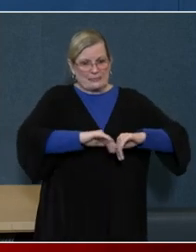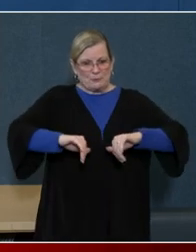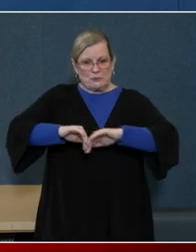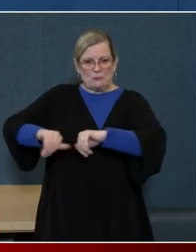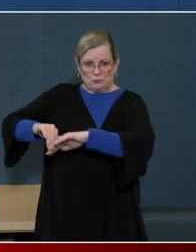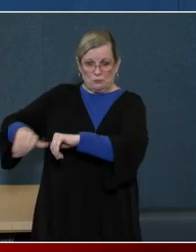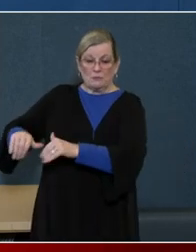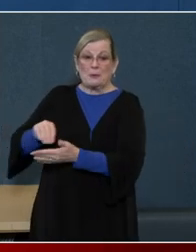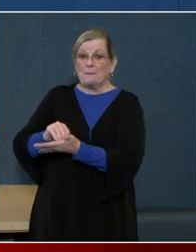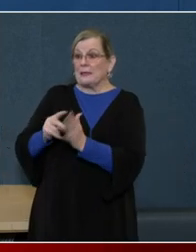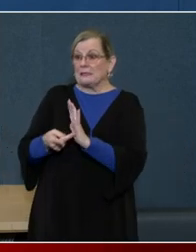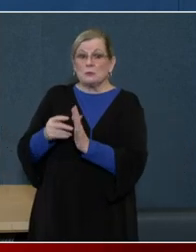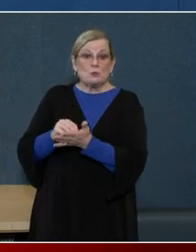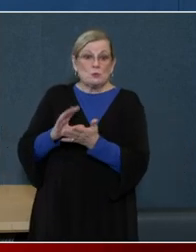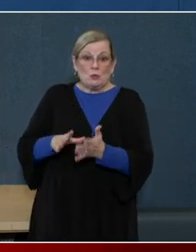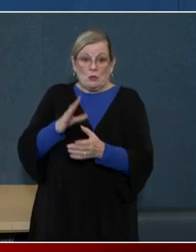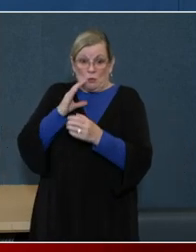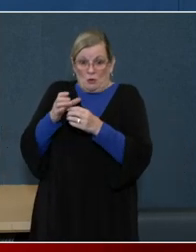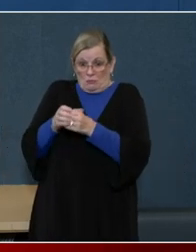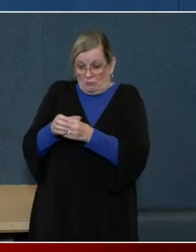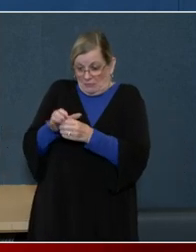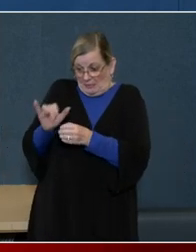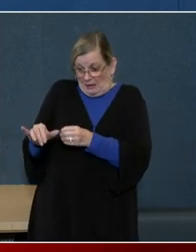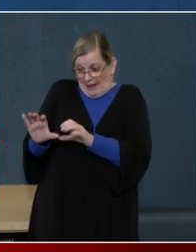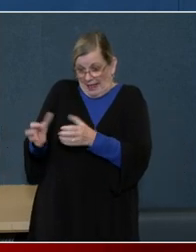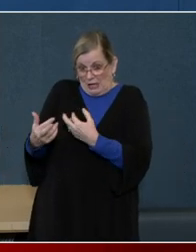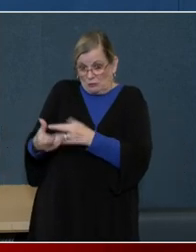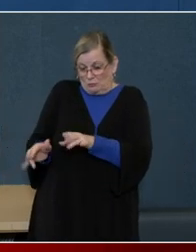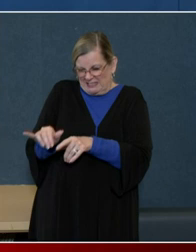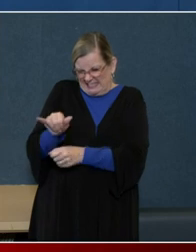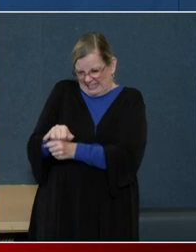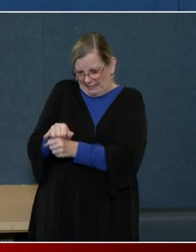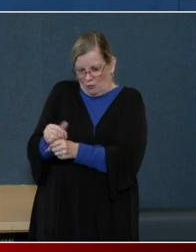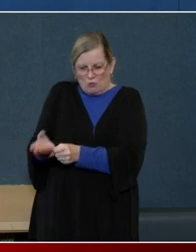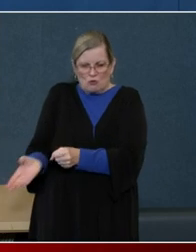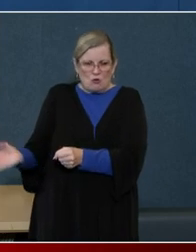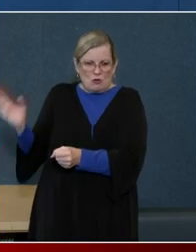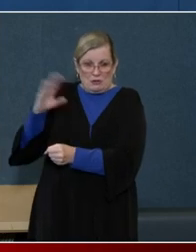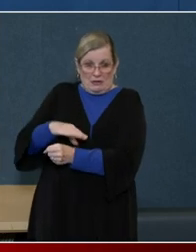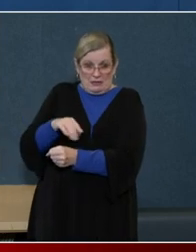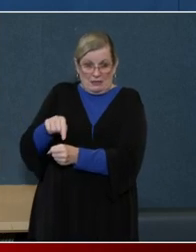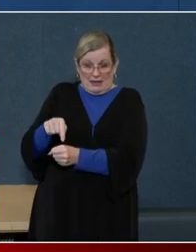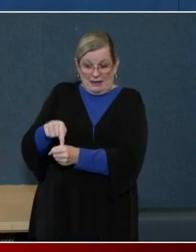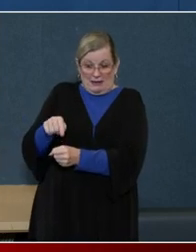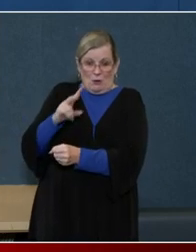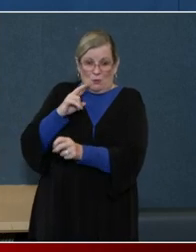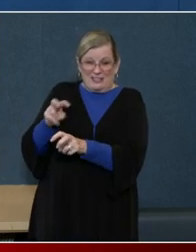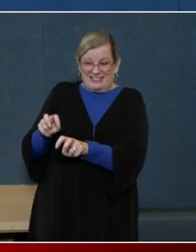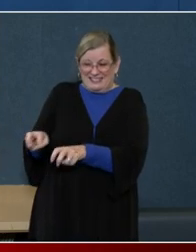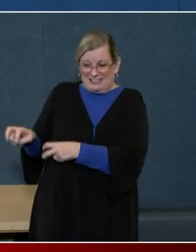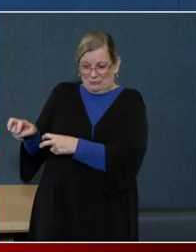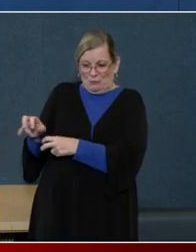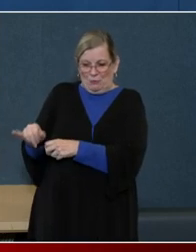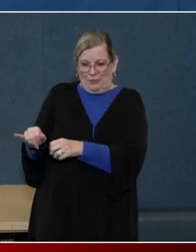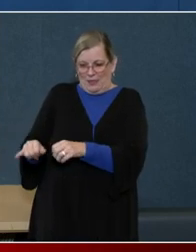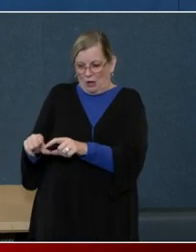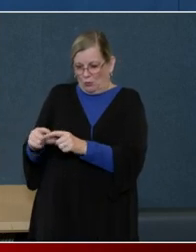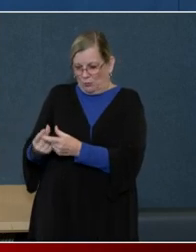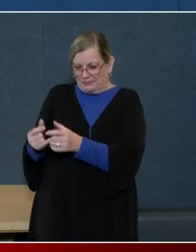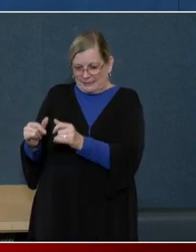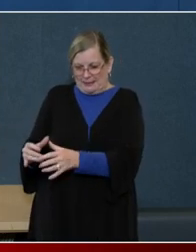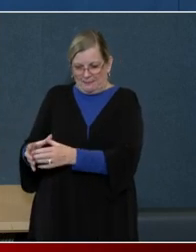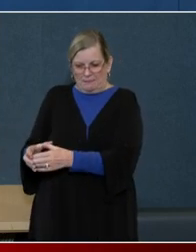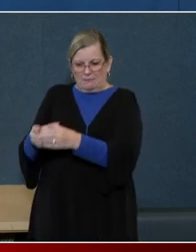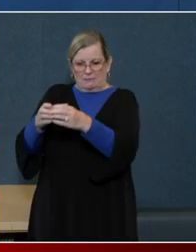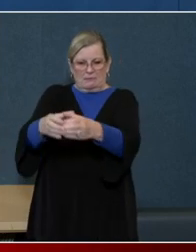their classroom throughout the day, and they transition with that group of students throughout the day. And as I mentioned